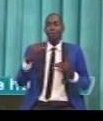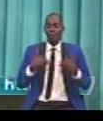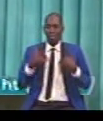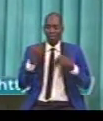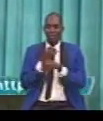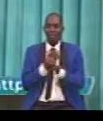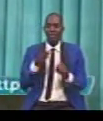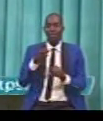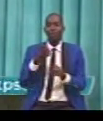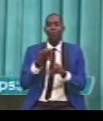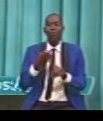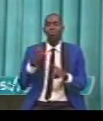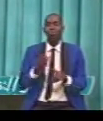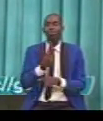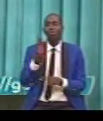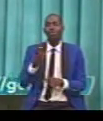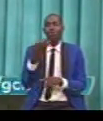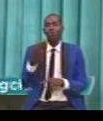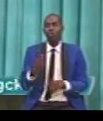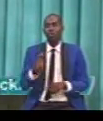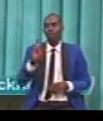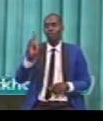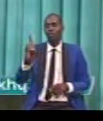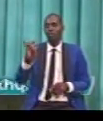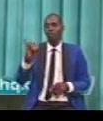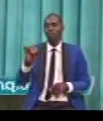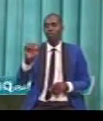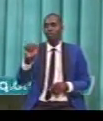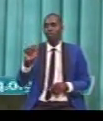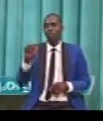diapers. Put your hands together for the Lord Jesus.